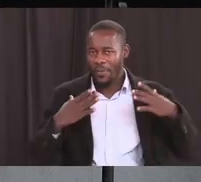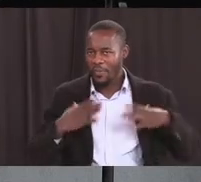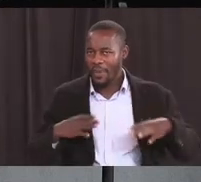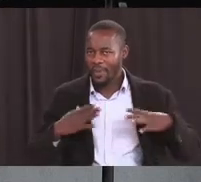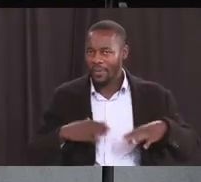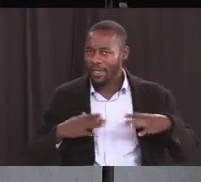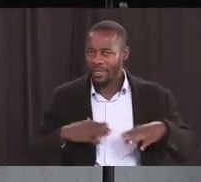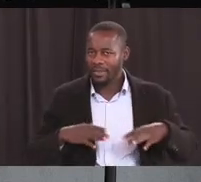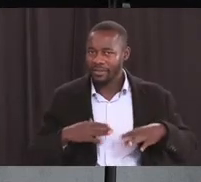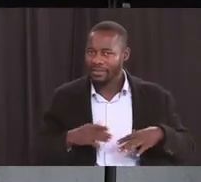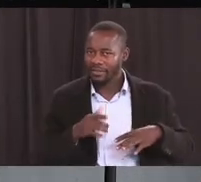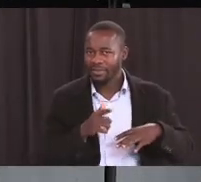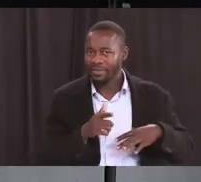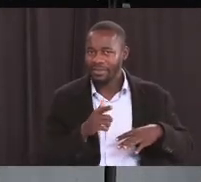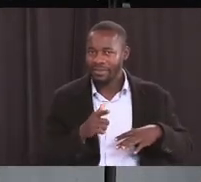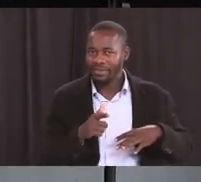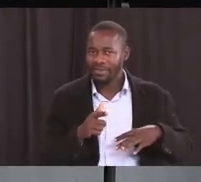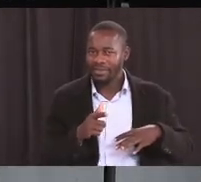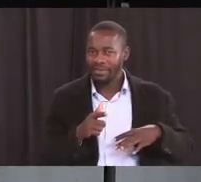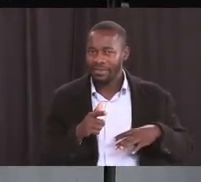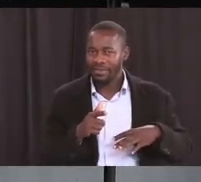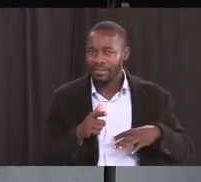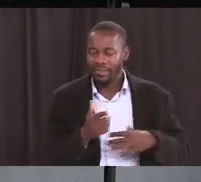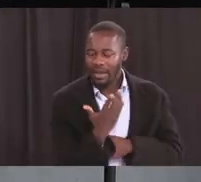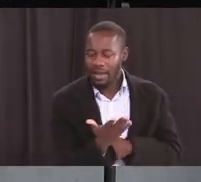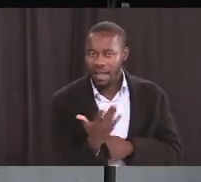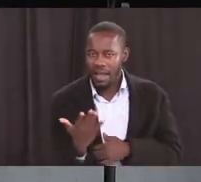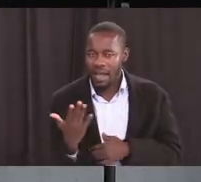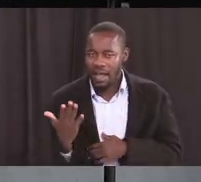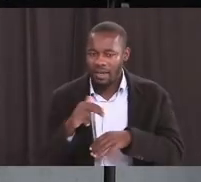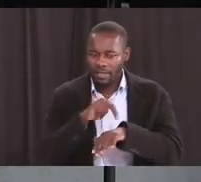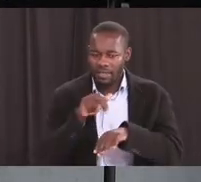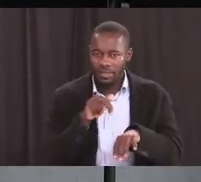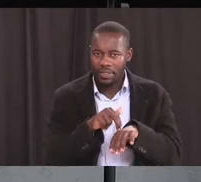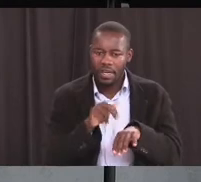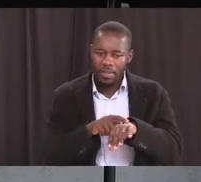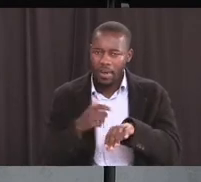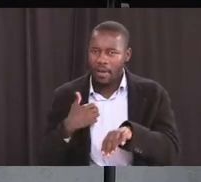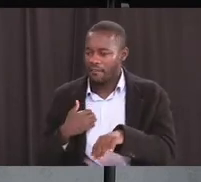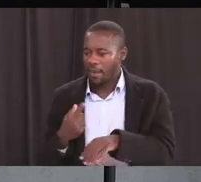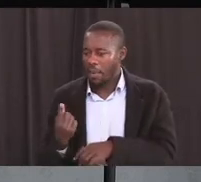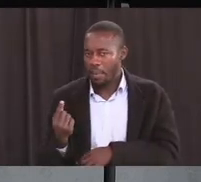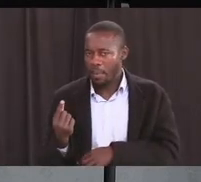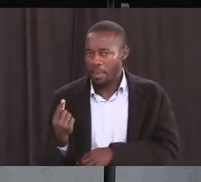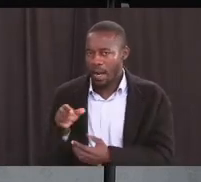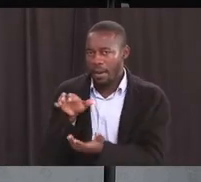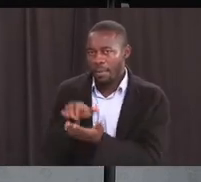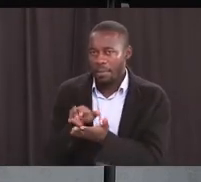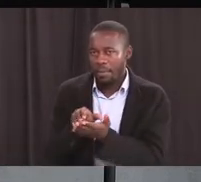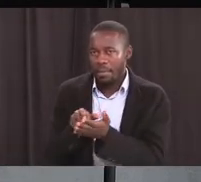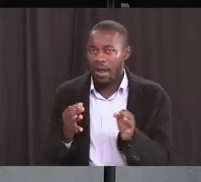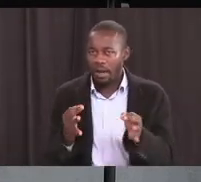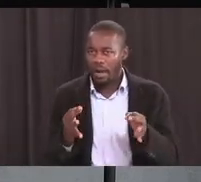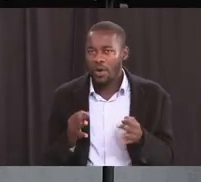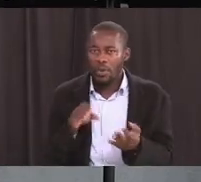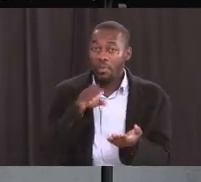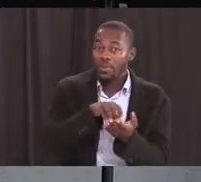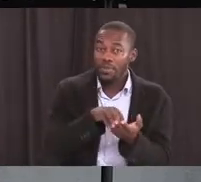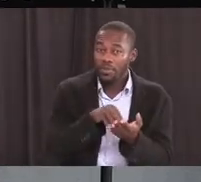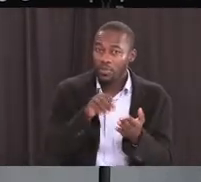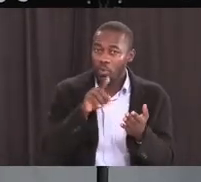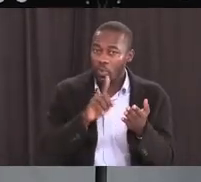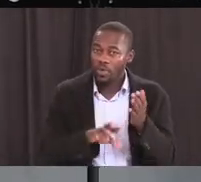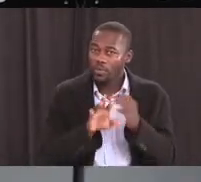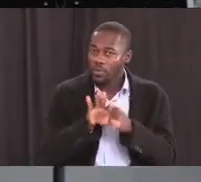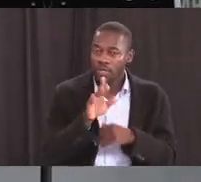success is. It's the clothes that you wear, the money in your bank account, your position at work, and the